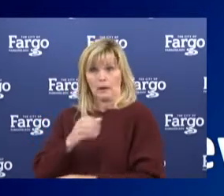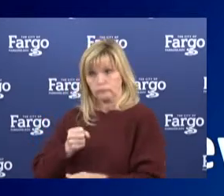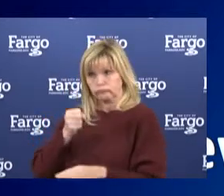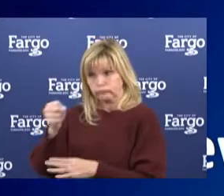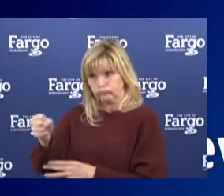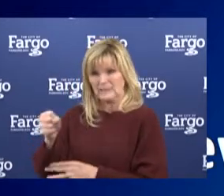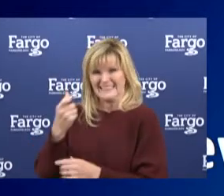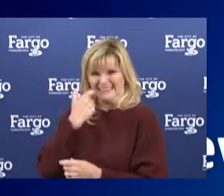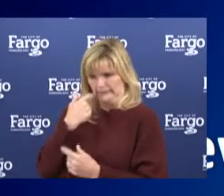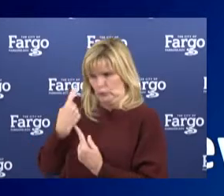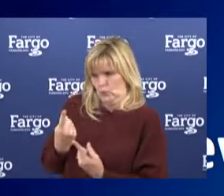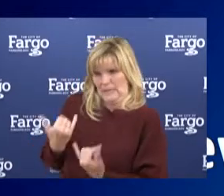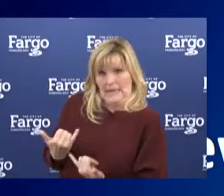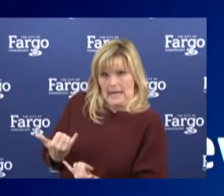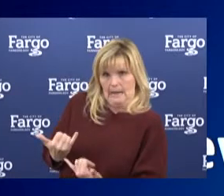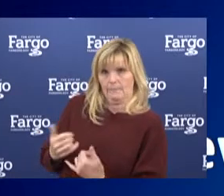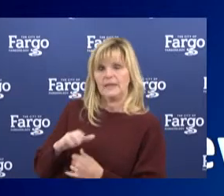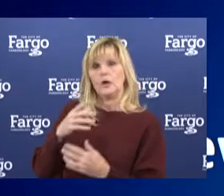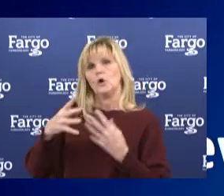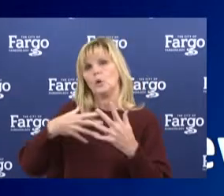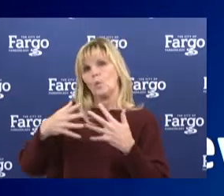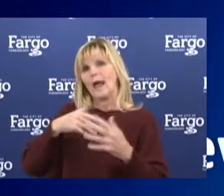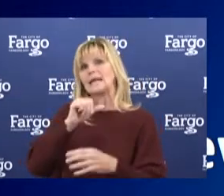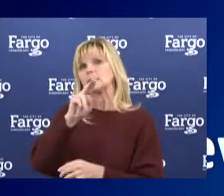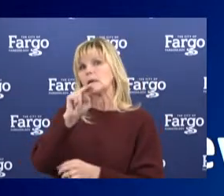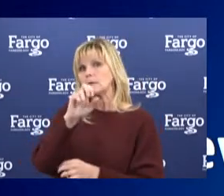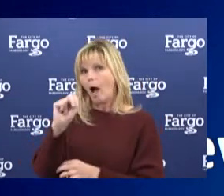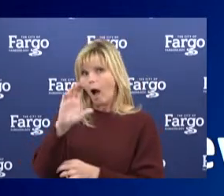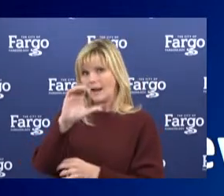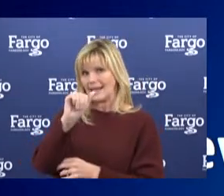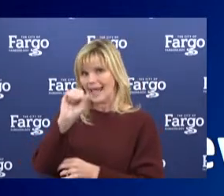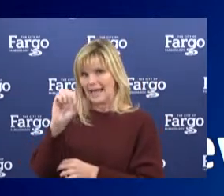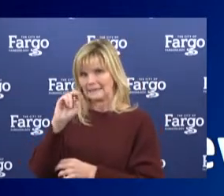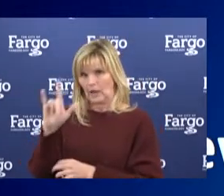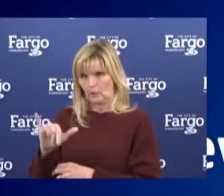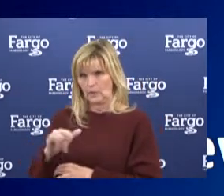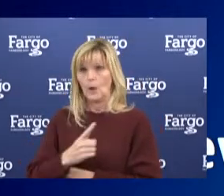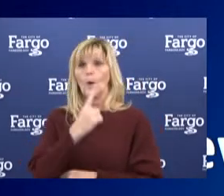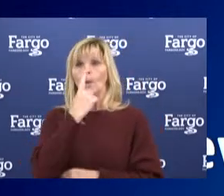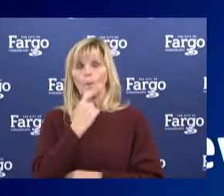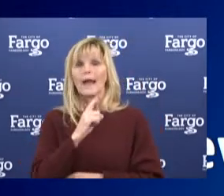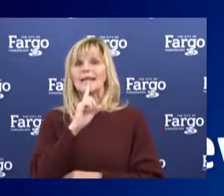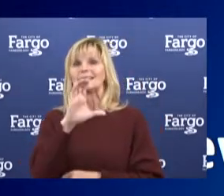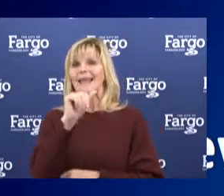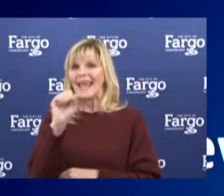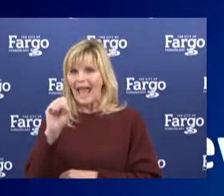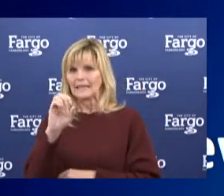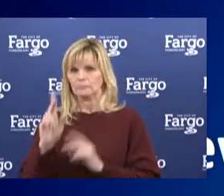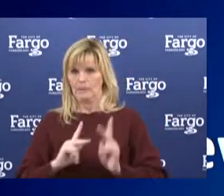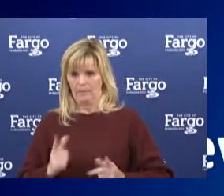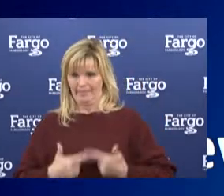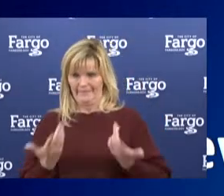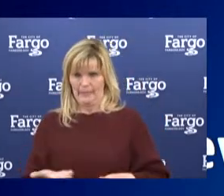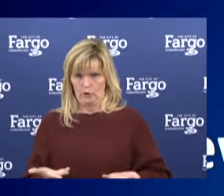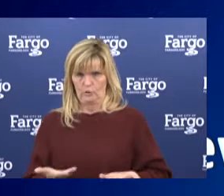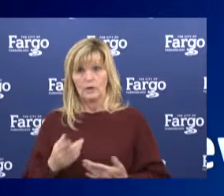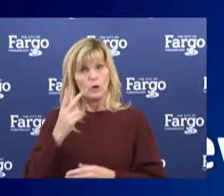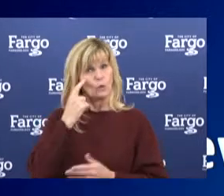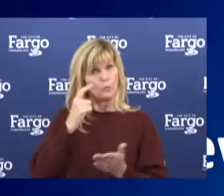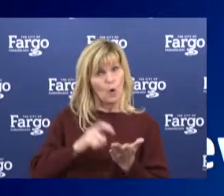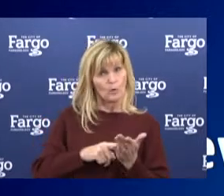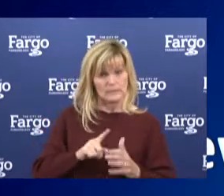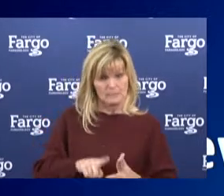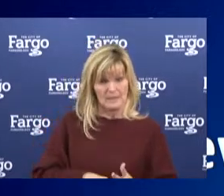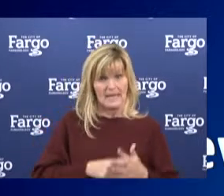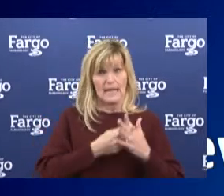is non-Cass County residents, and the red are Cass County residents. And you can see that at the beginning of